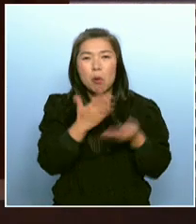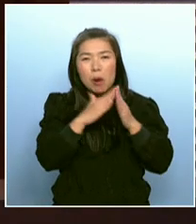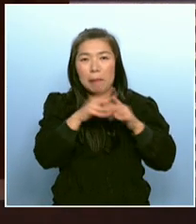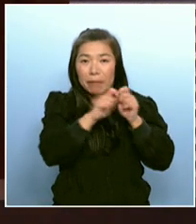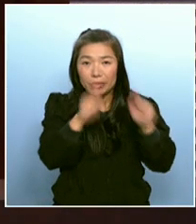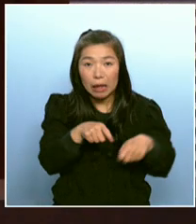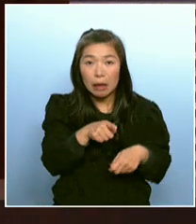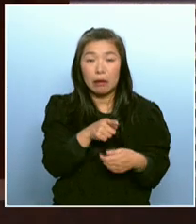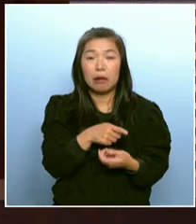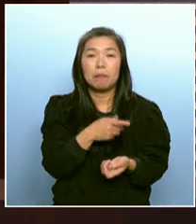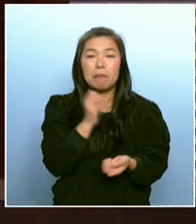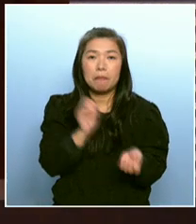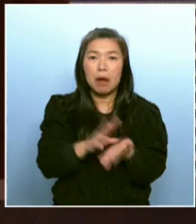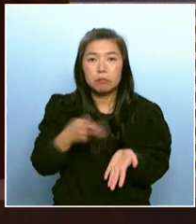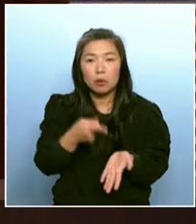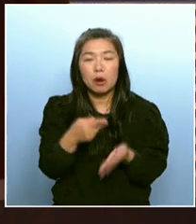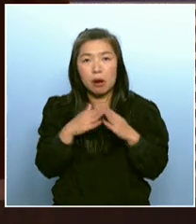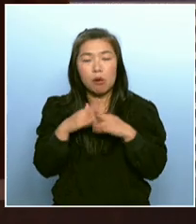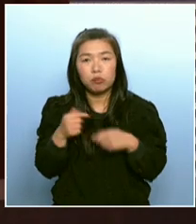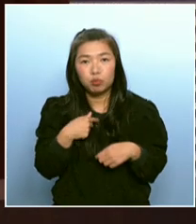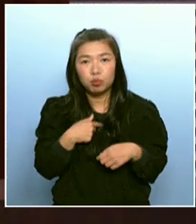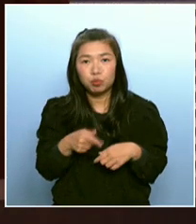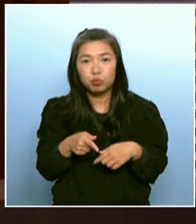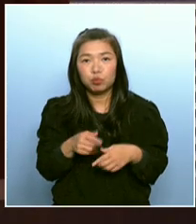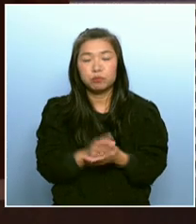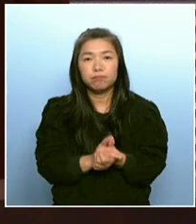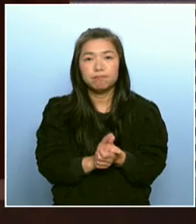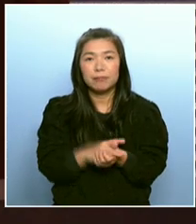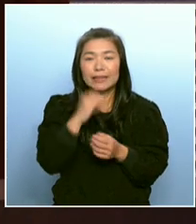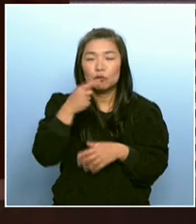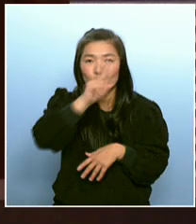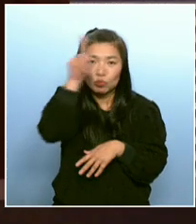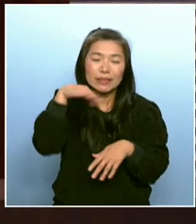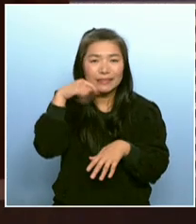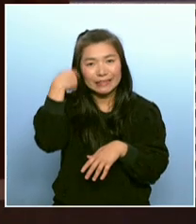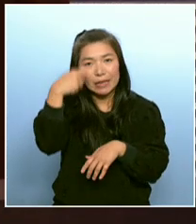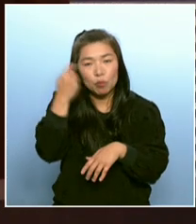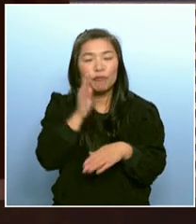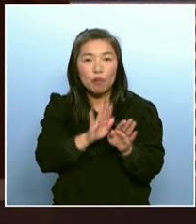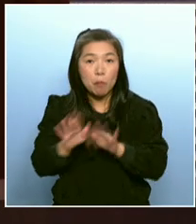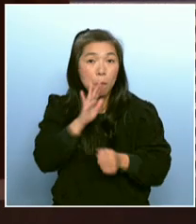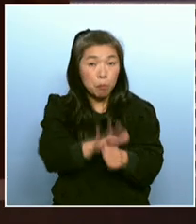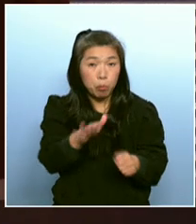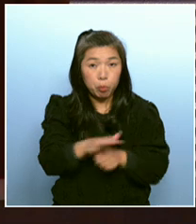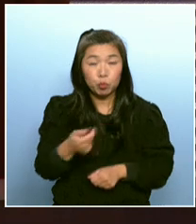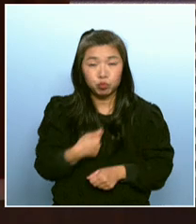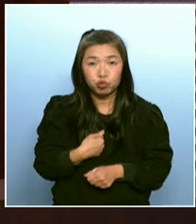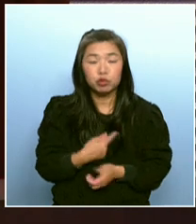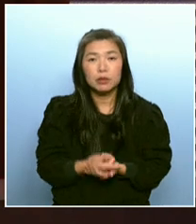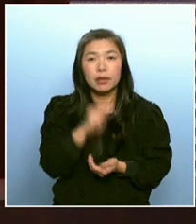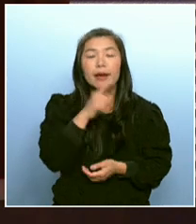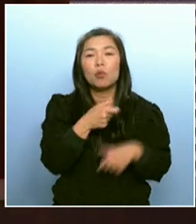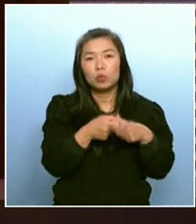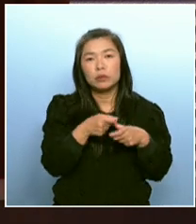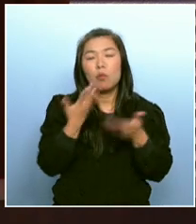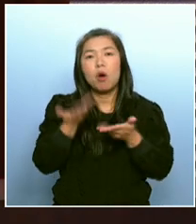and the participation rate. If one has withdrawn due to family circumstances and they have